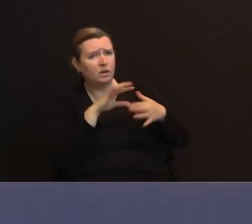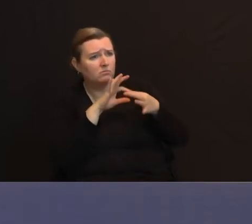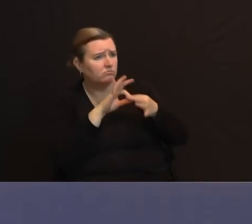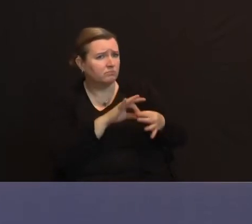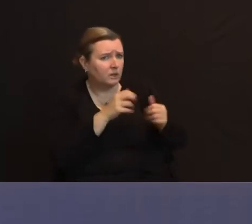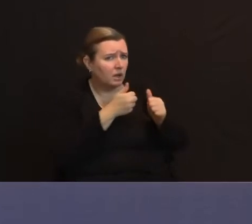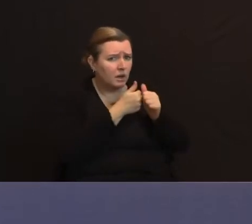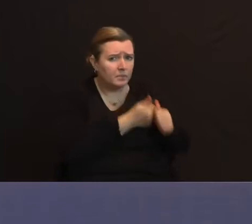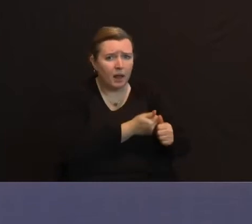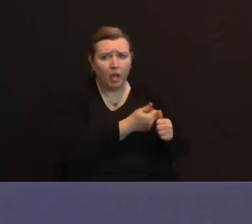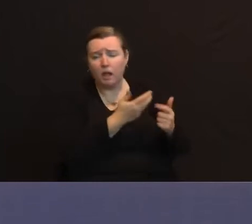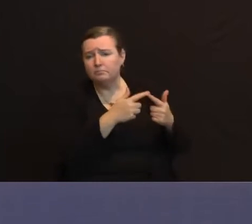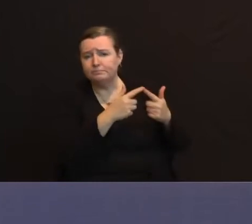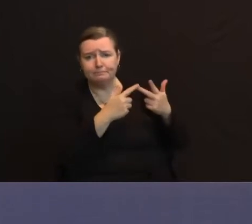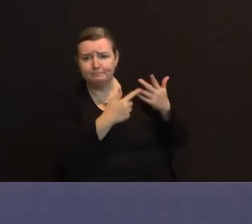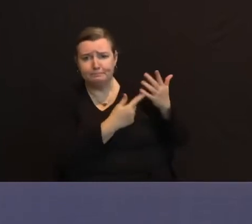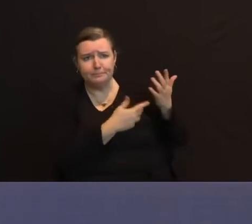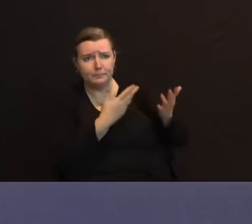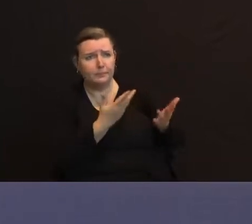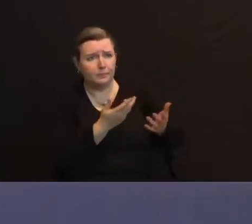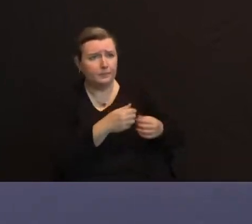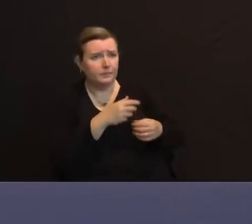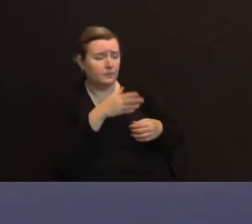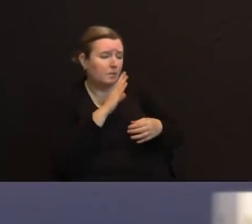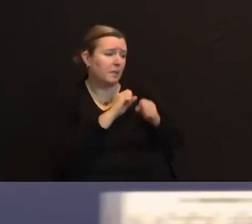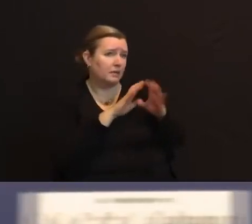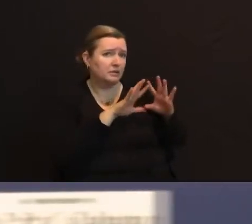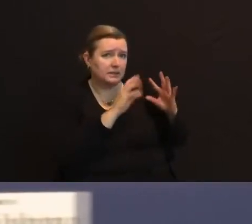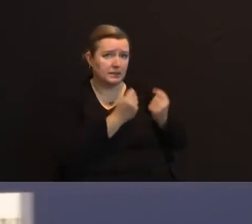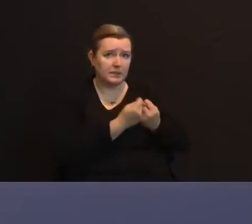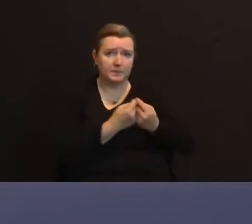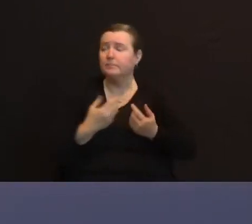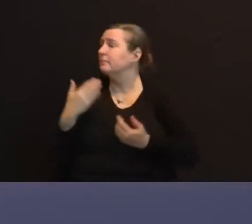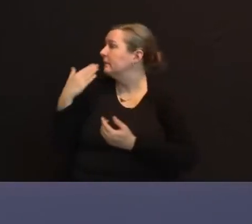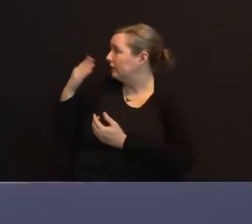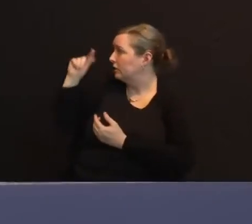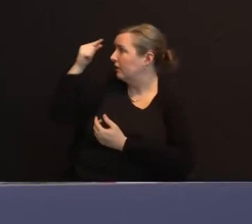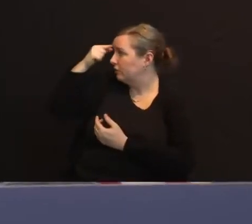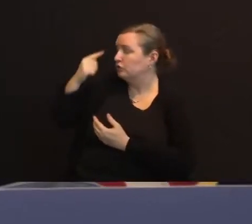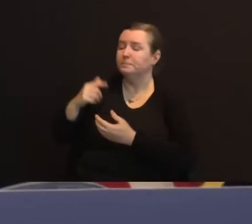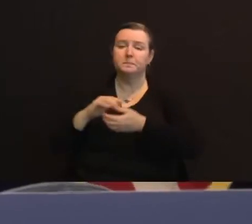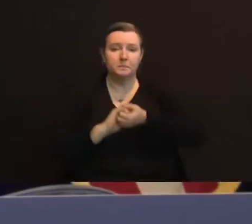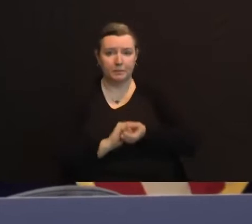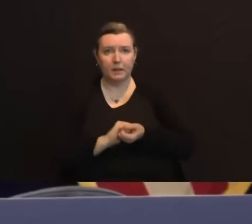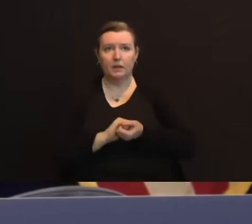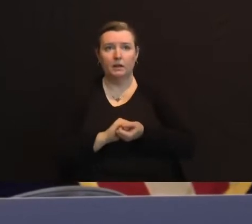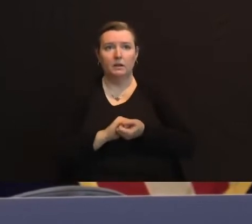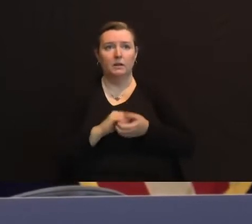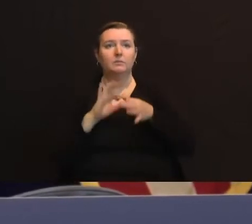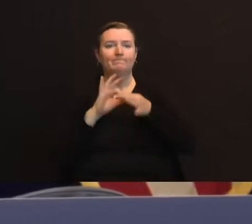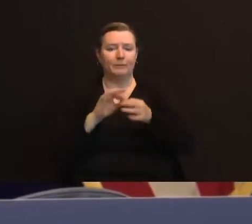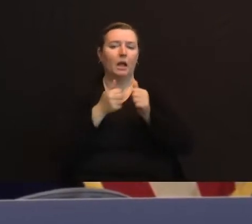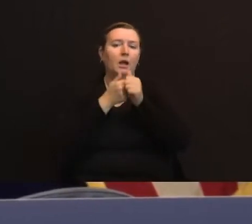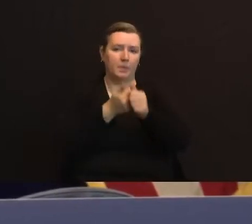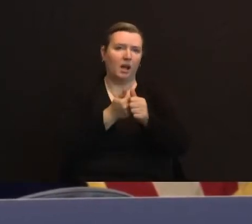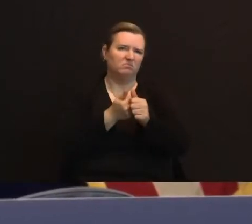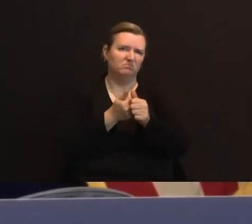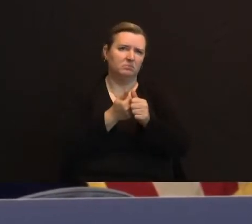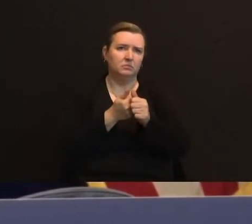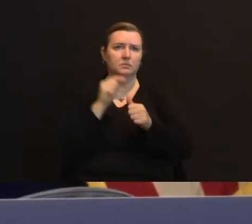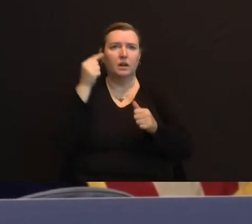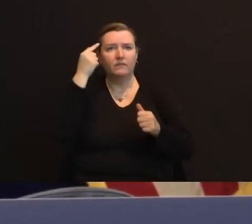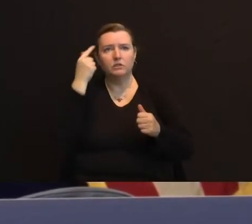less weighty matters. Bless you and bless all the team. Thank you, Governor. With regard to compliance, the Governor did highlight the 2